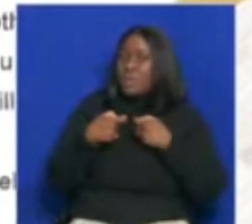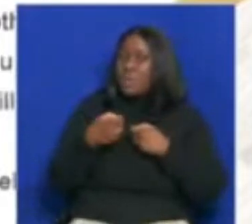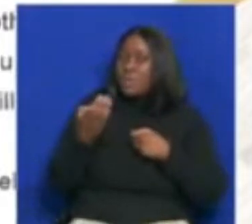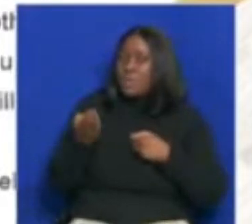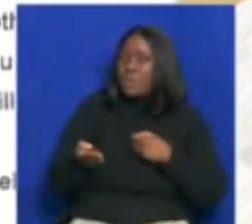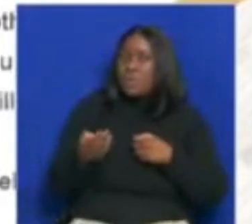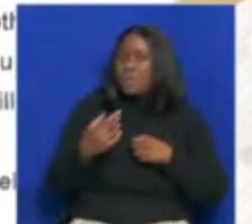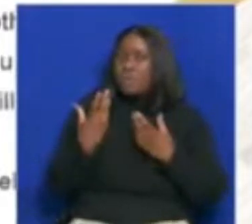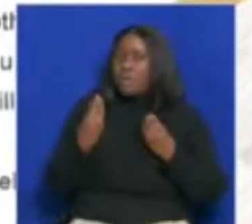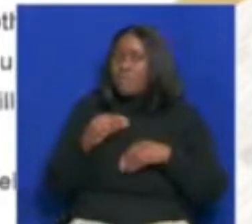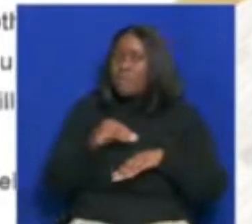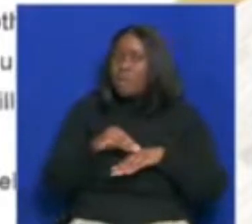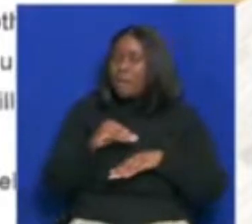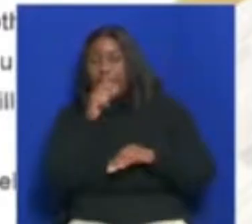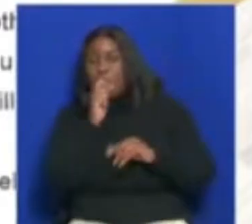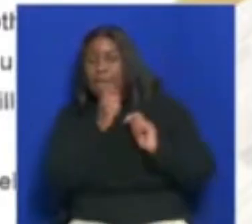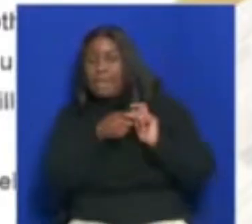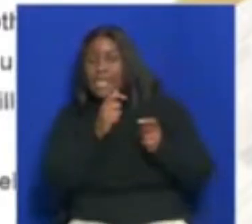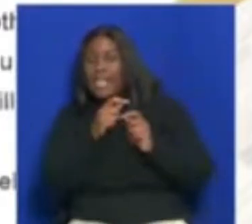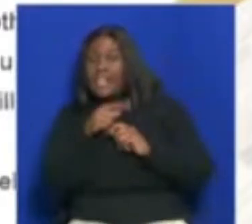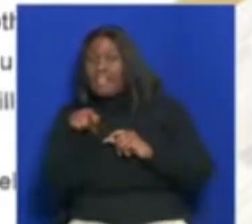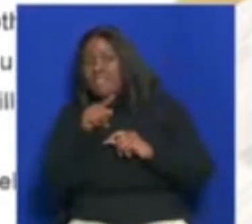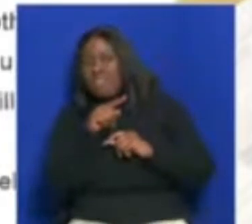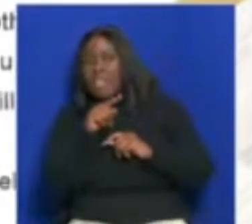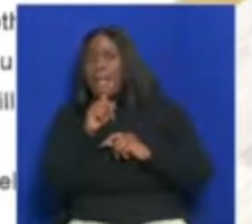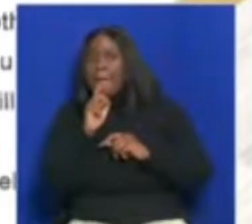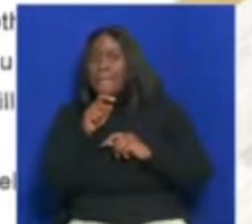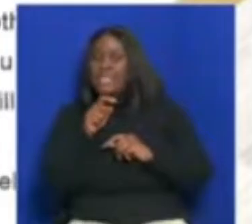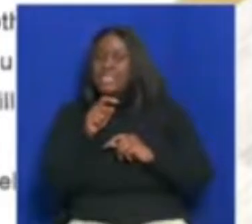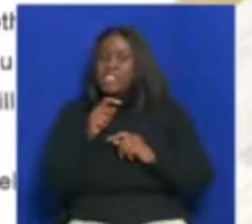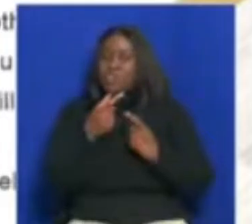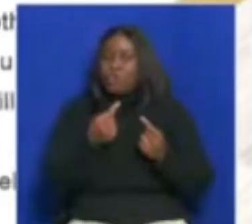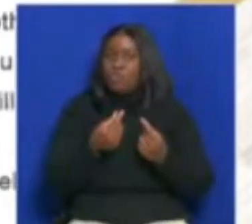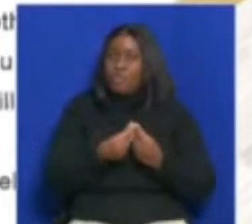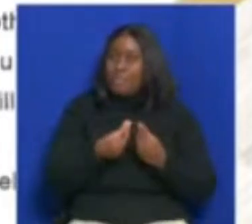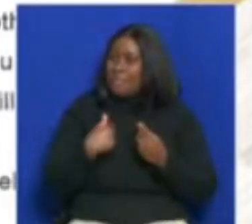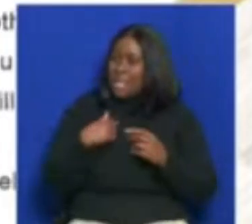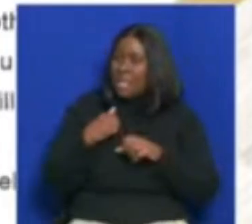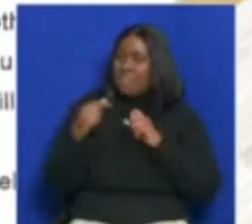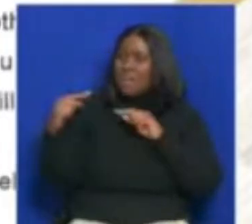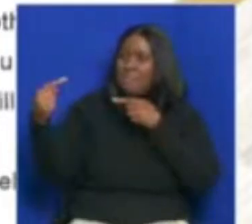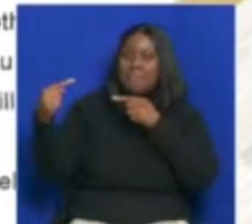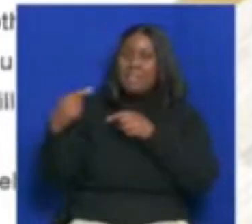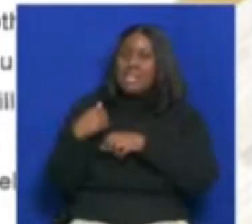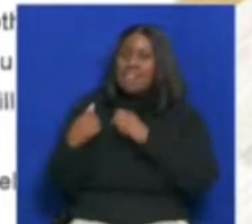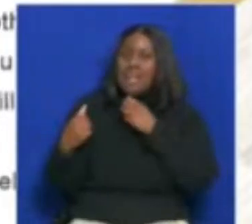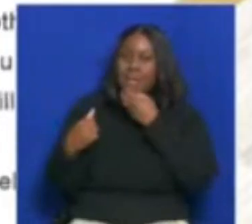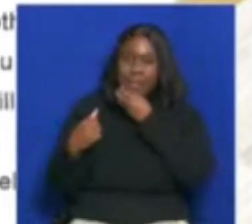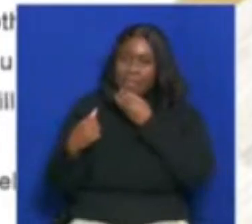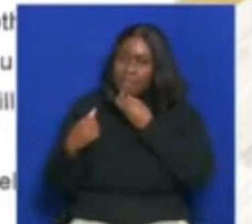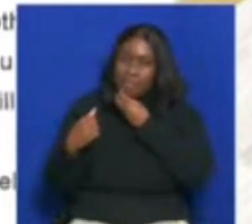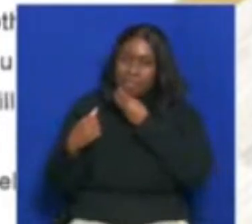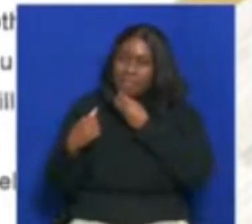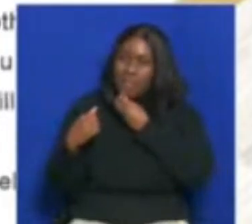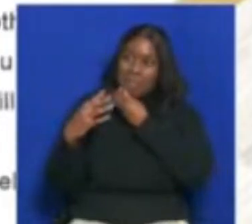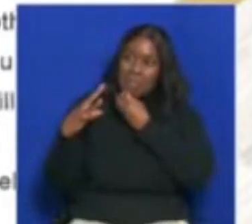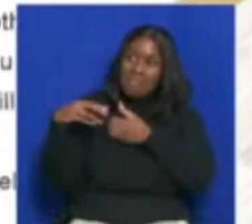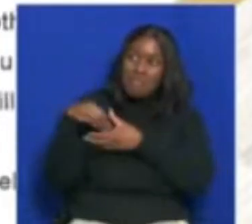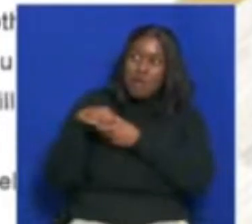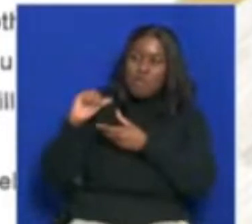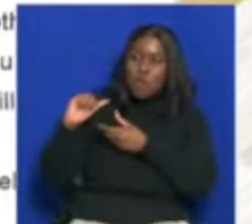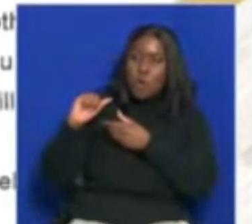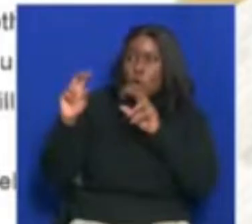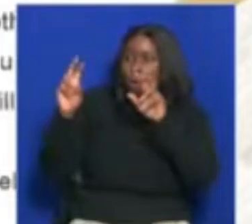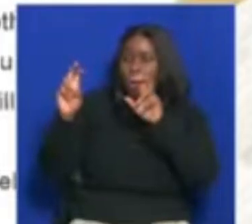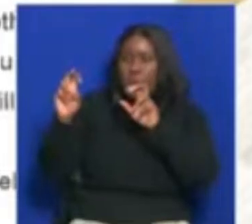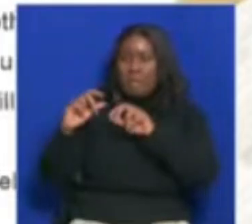looks like you are after me, you to do with you. I have never minded your business. I have got no flop with you,